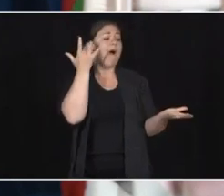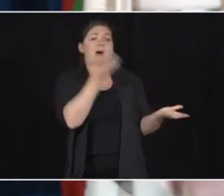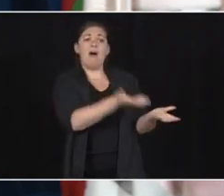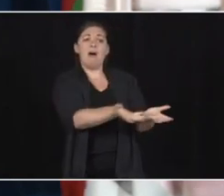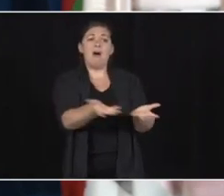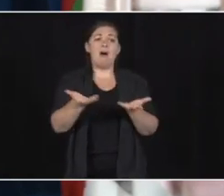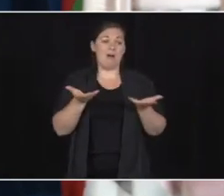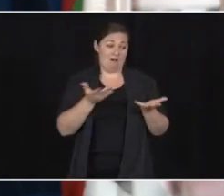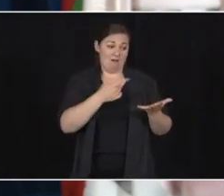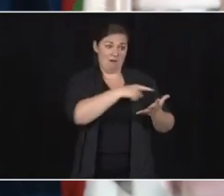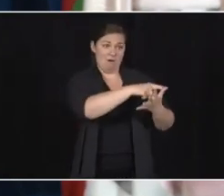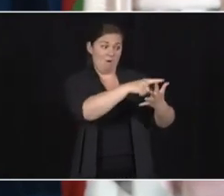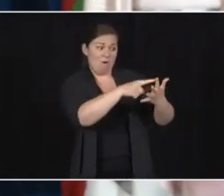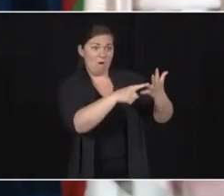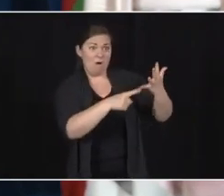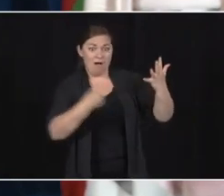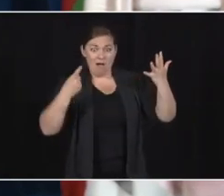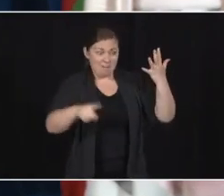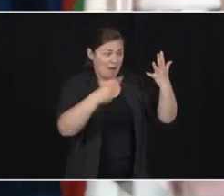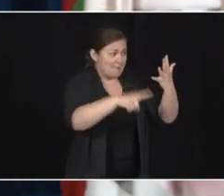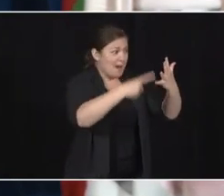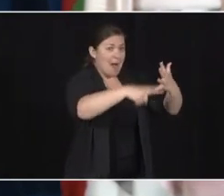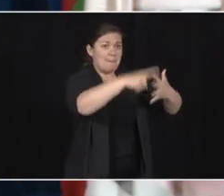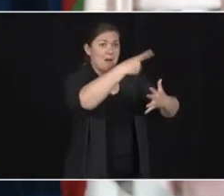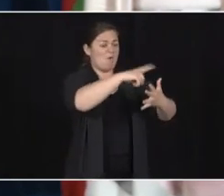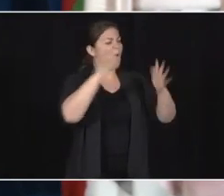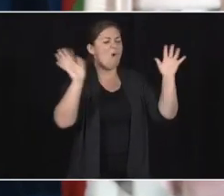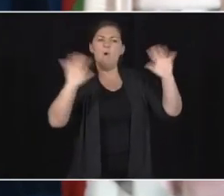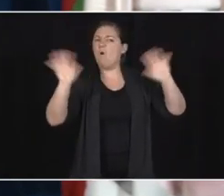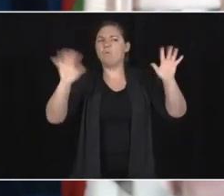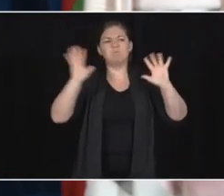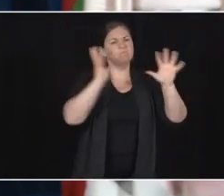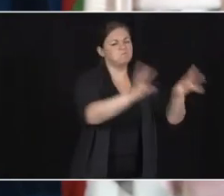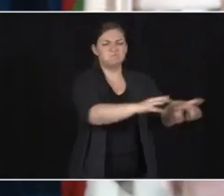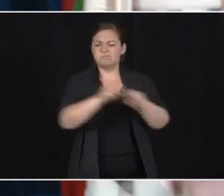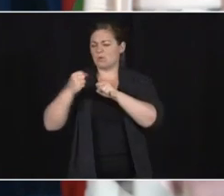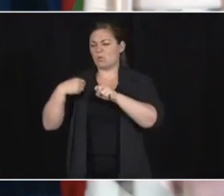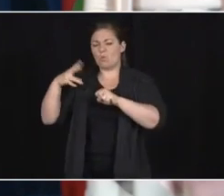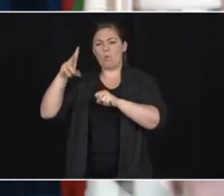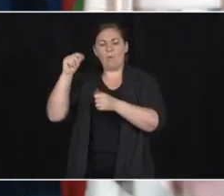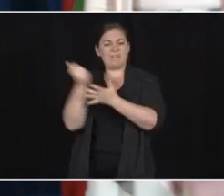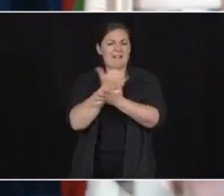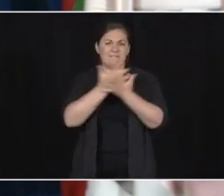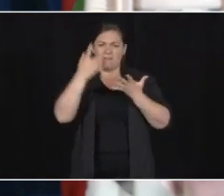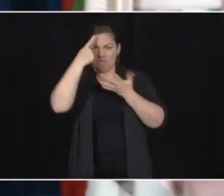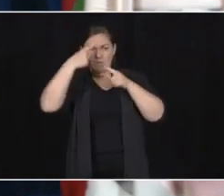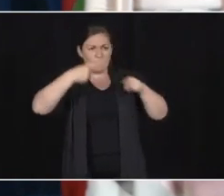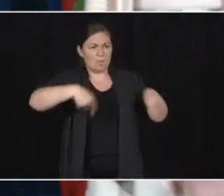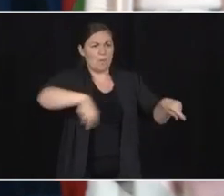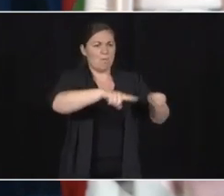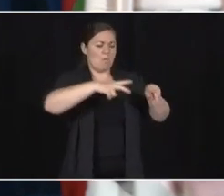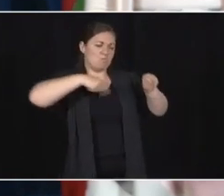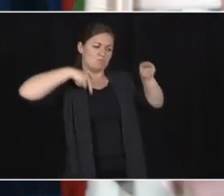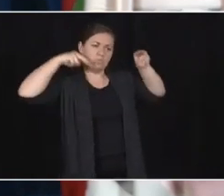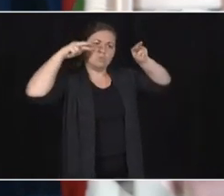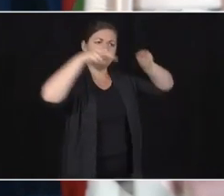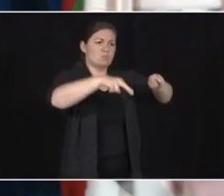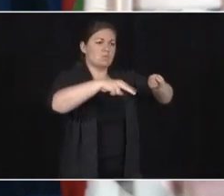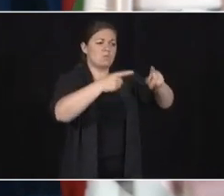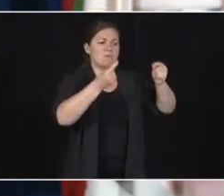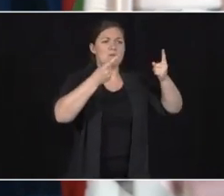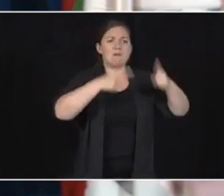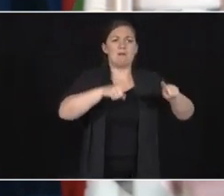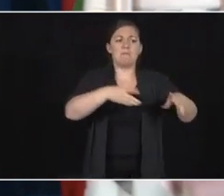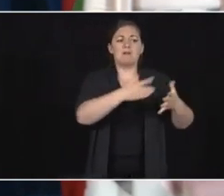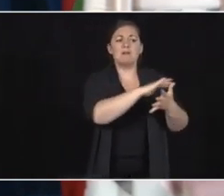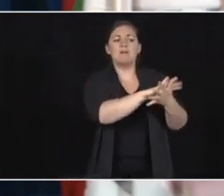we'll use every tool at our disposal. And that means staying on top of the situation in these homes.